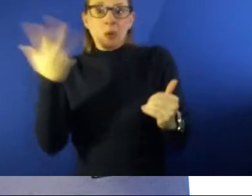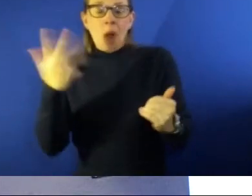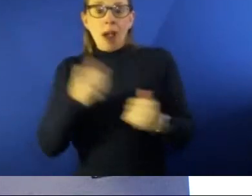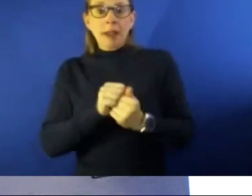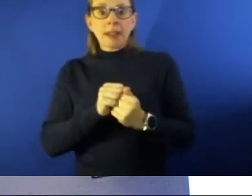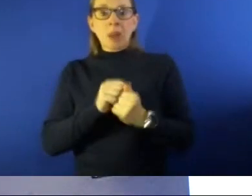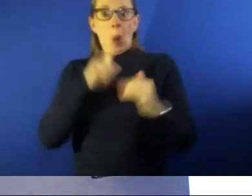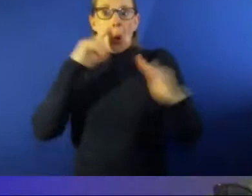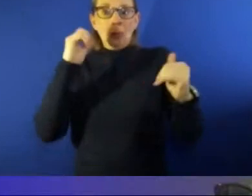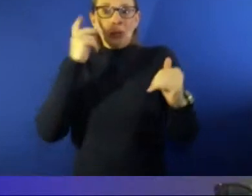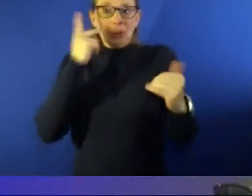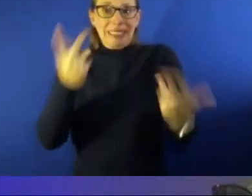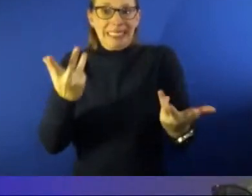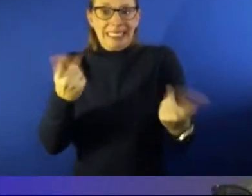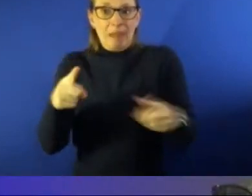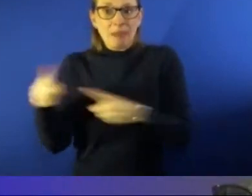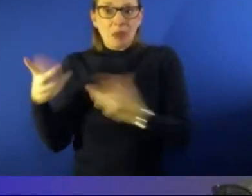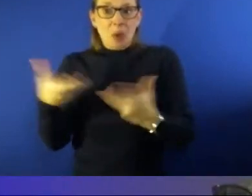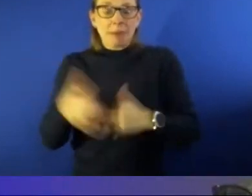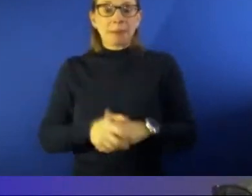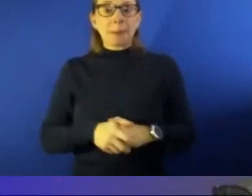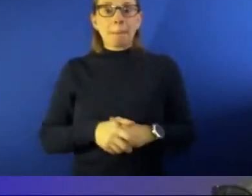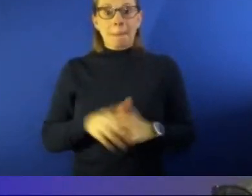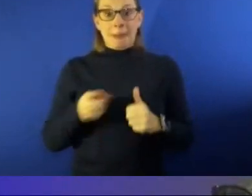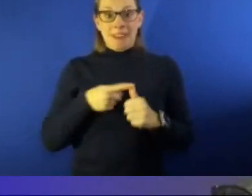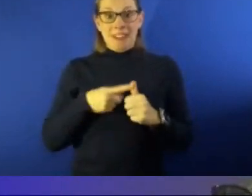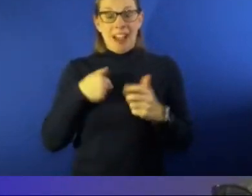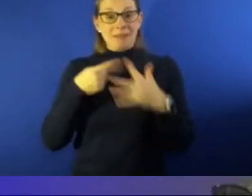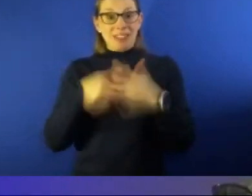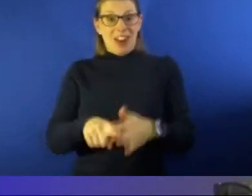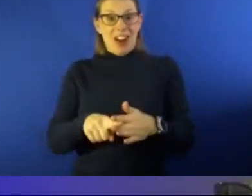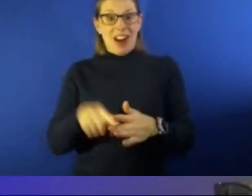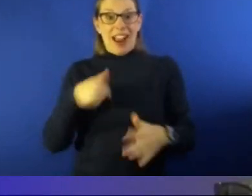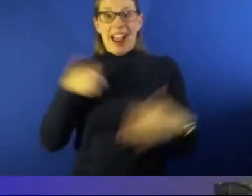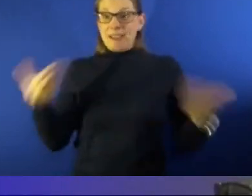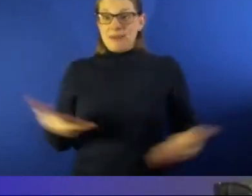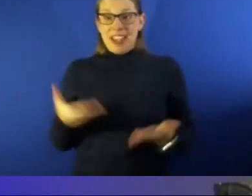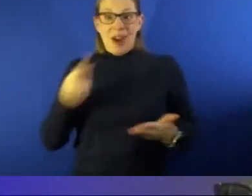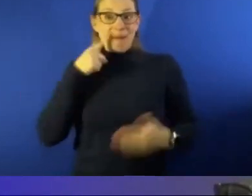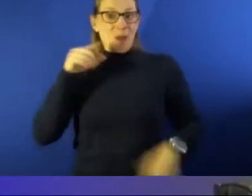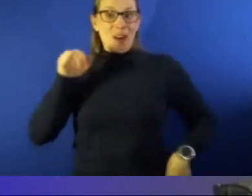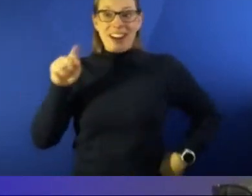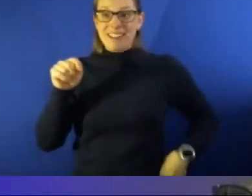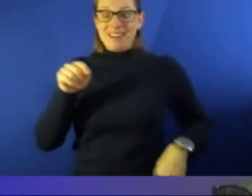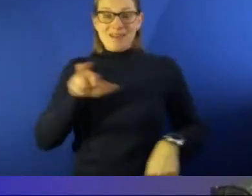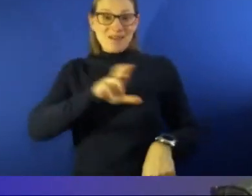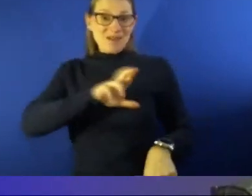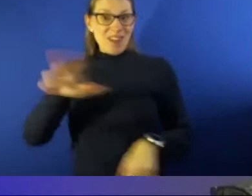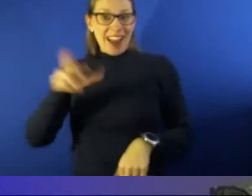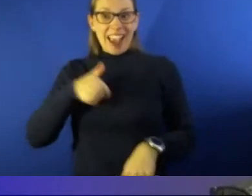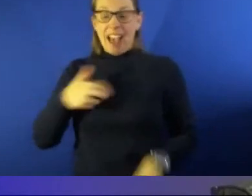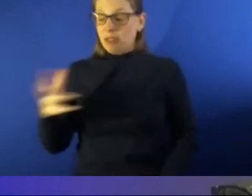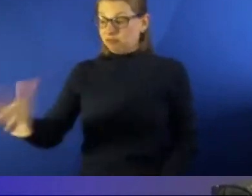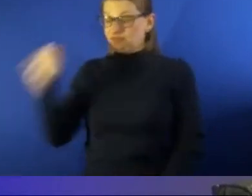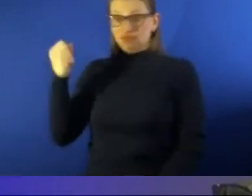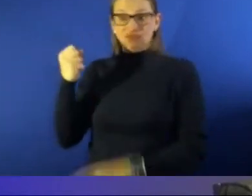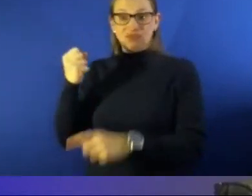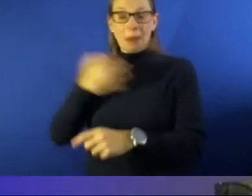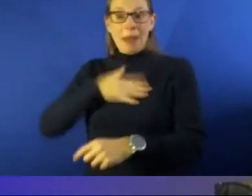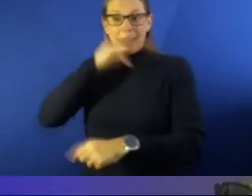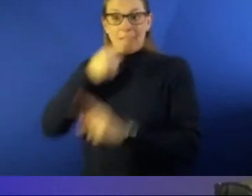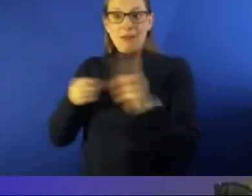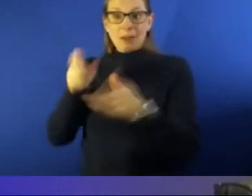scale one way or another? Sure. Well, first, I will just start by saying I am here for it. Like, I will be pulling my son out of school. We will be going to get